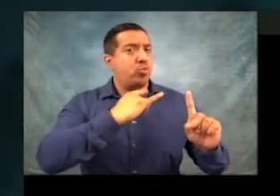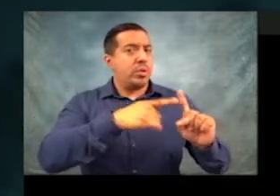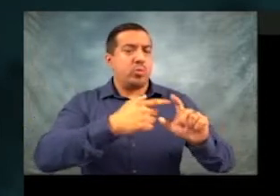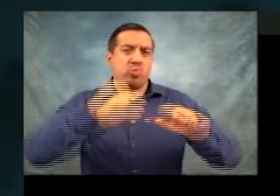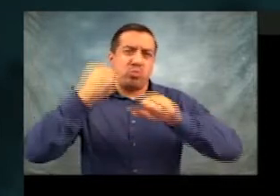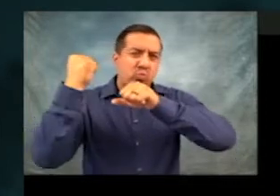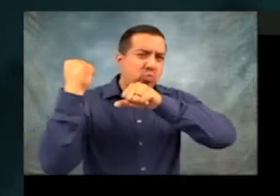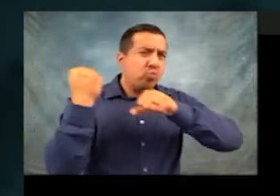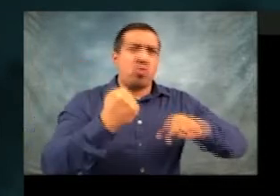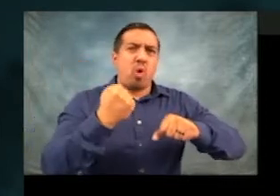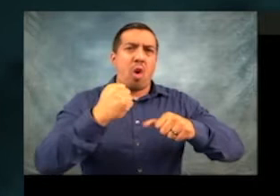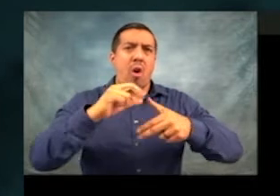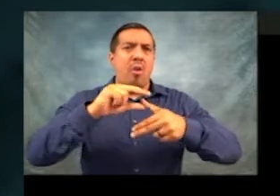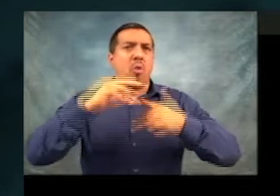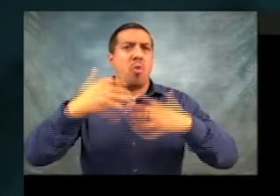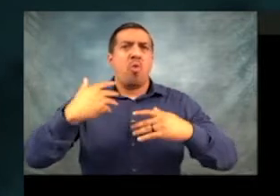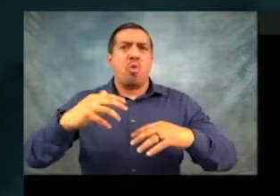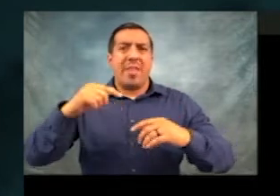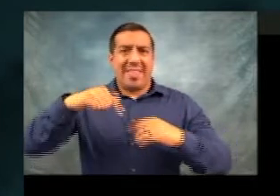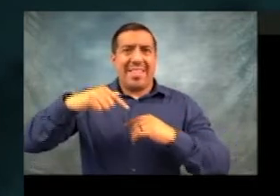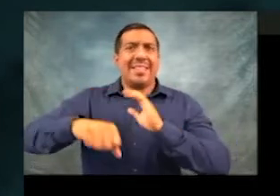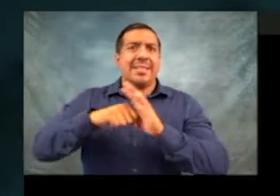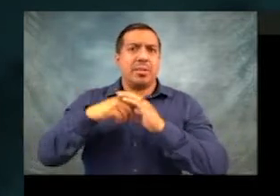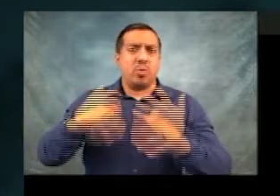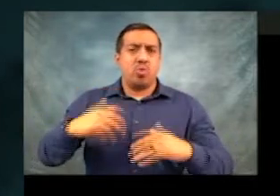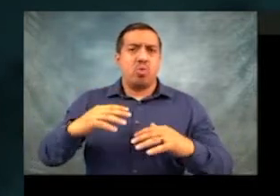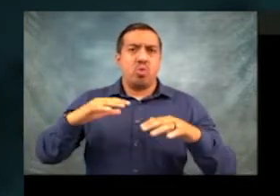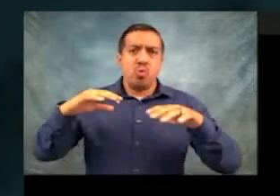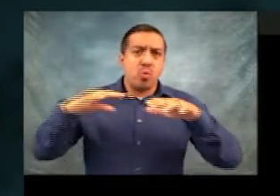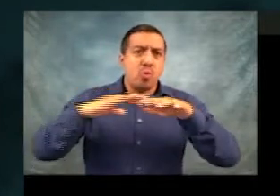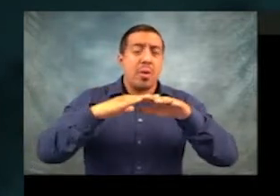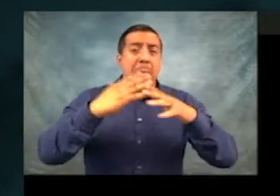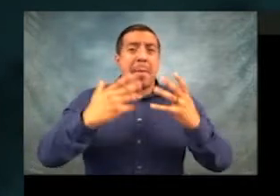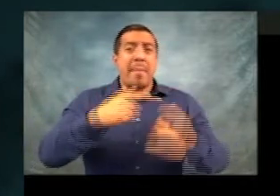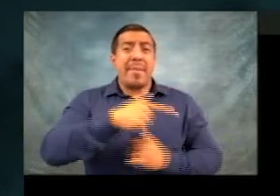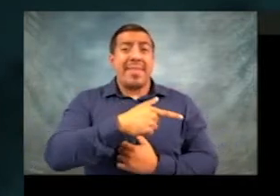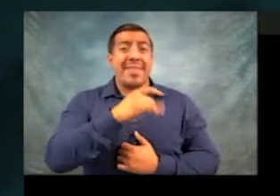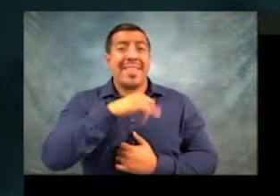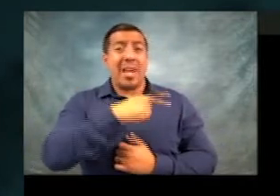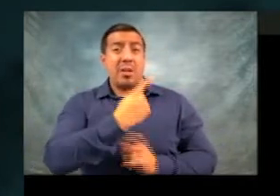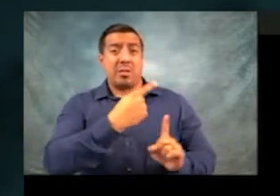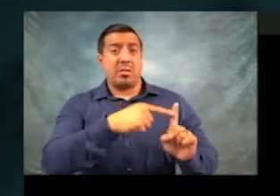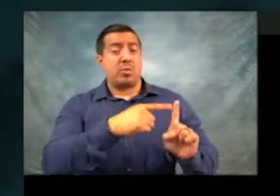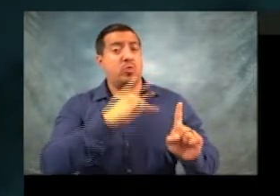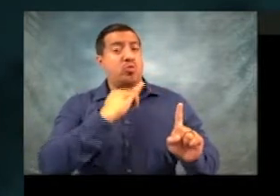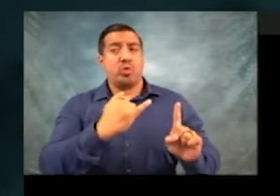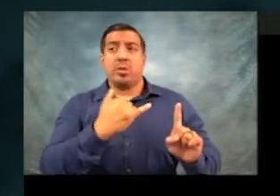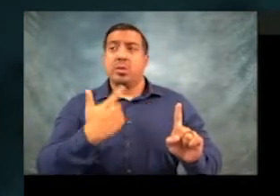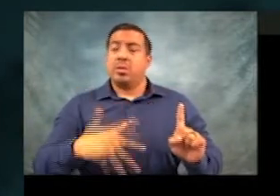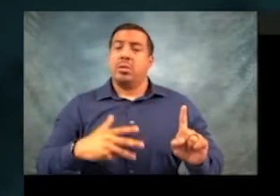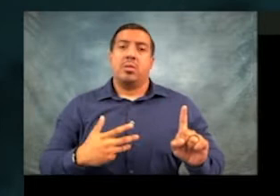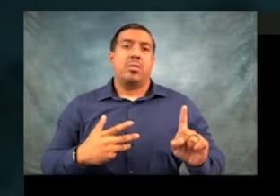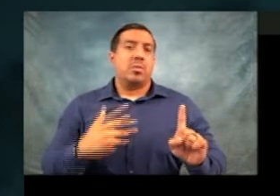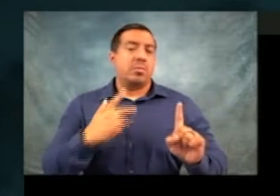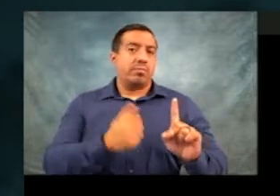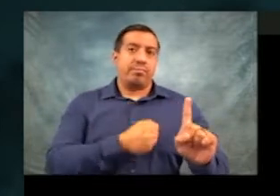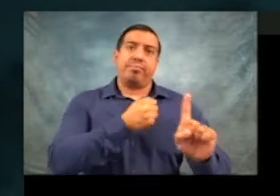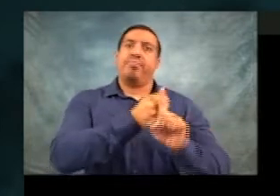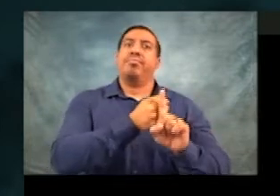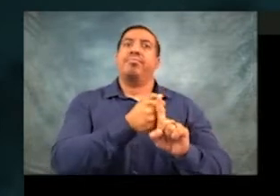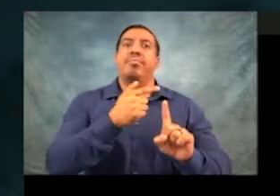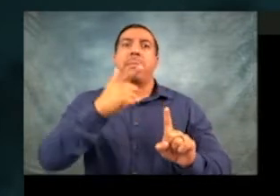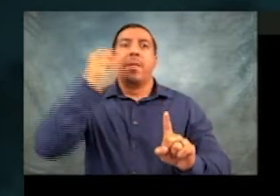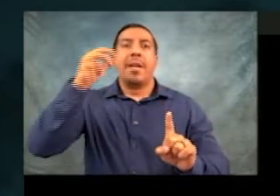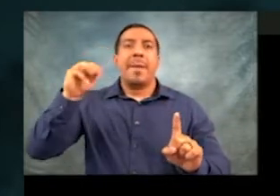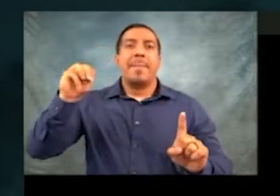strongest landfall of the season, but probably the storm that most defined the season because of all